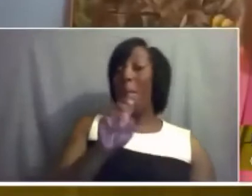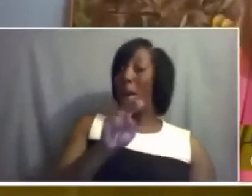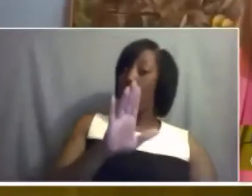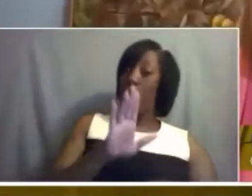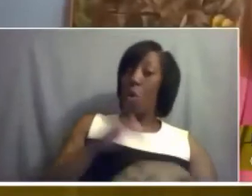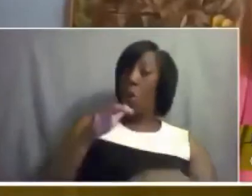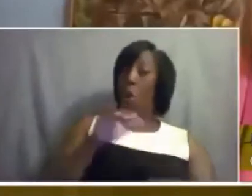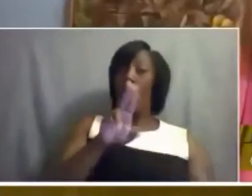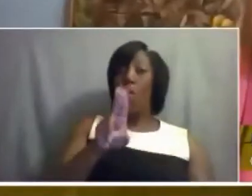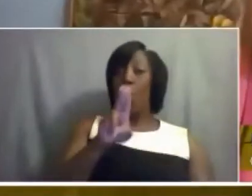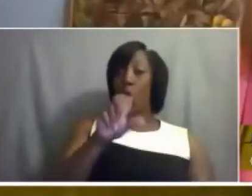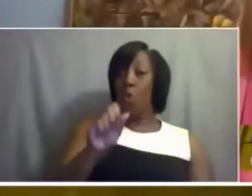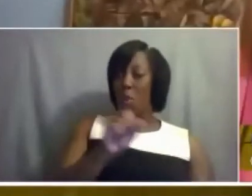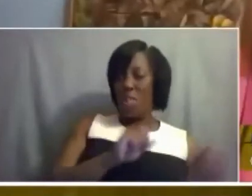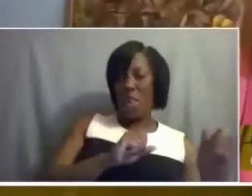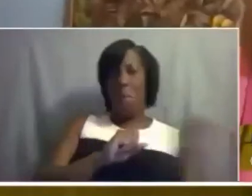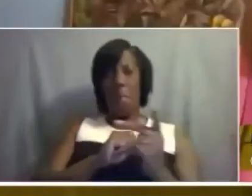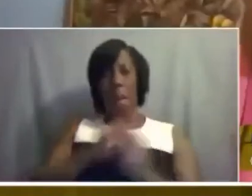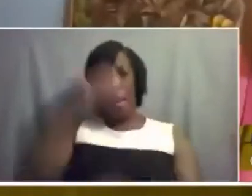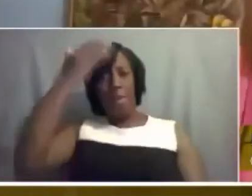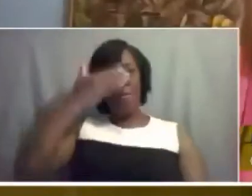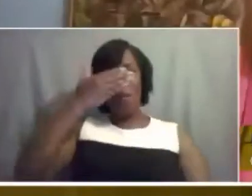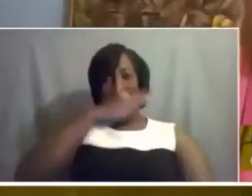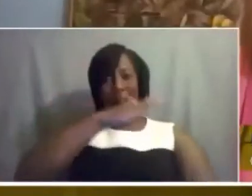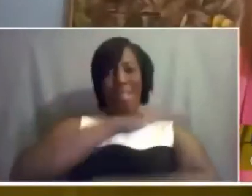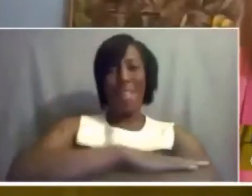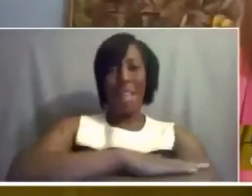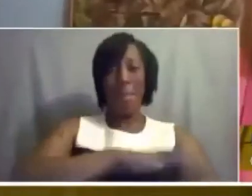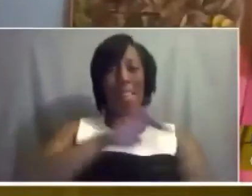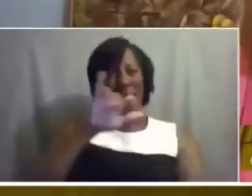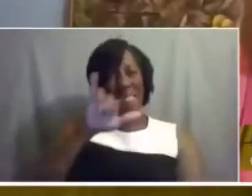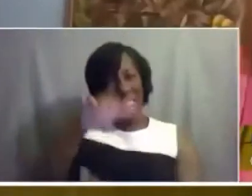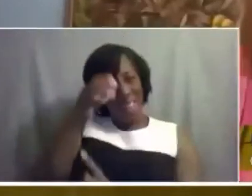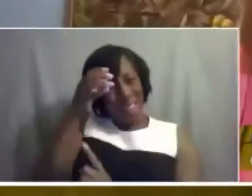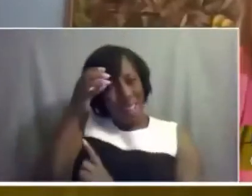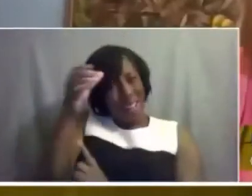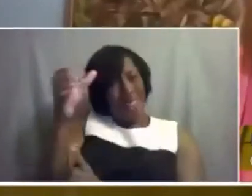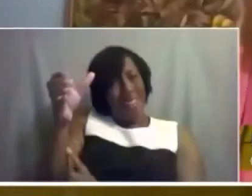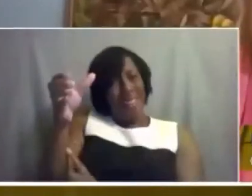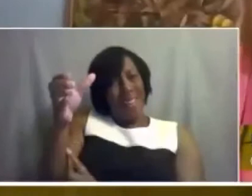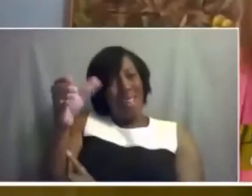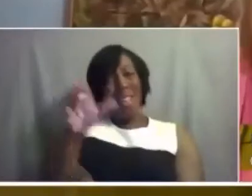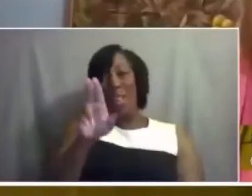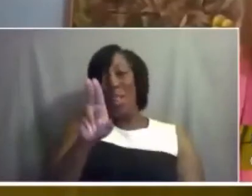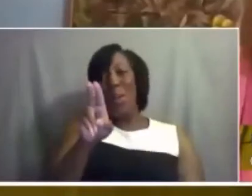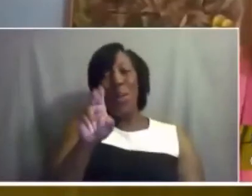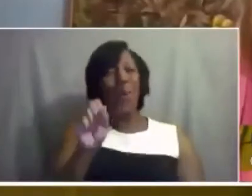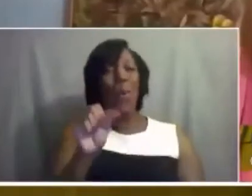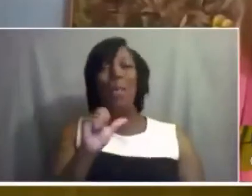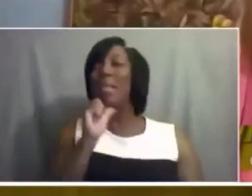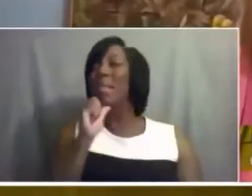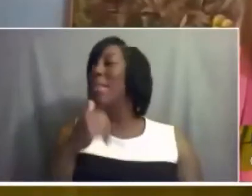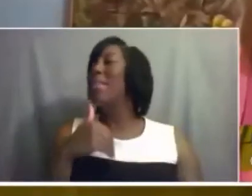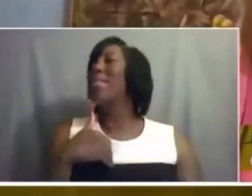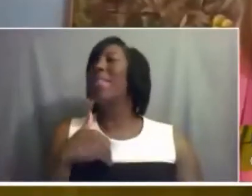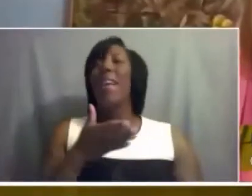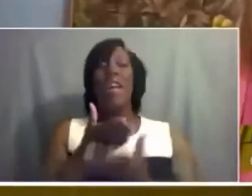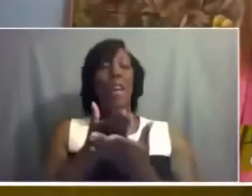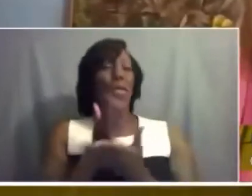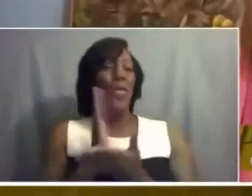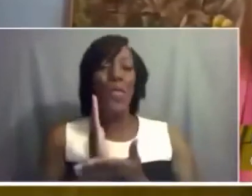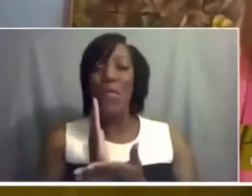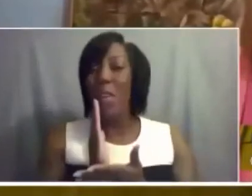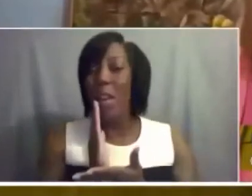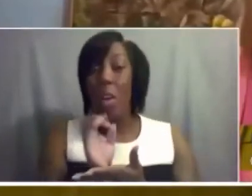to be back at the head of the table. It's the whole concept that the US does not have the right, and of course today it doesn't have